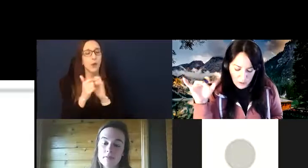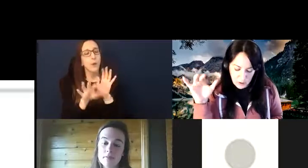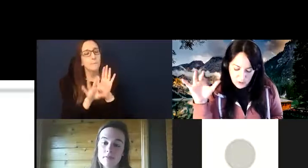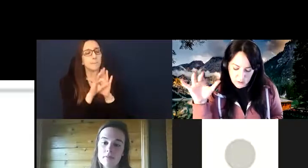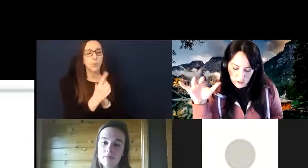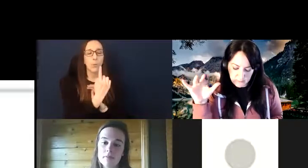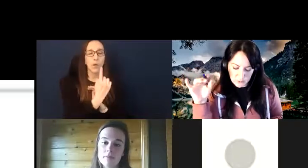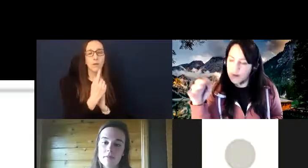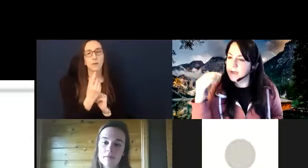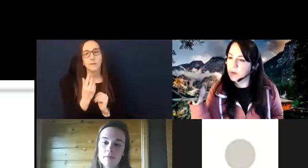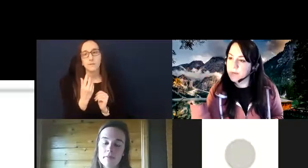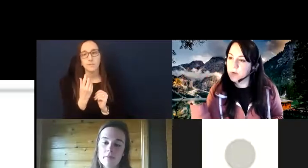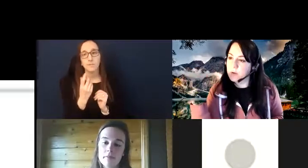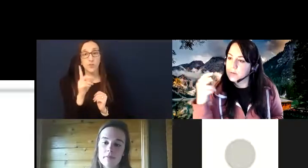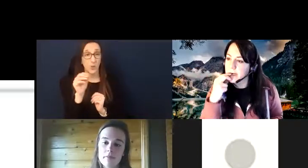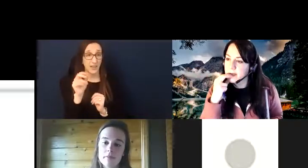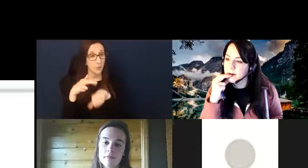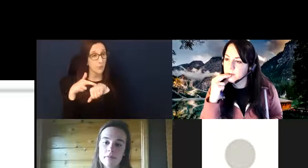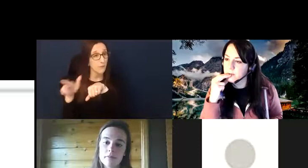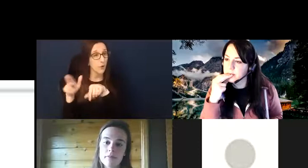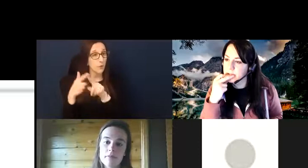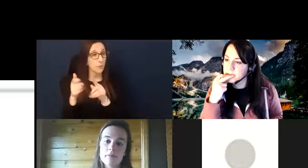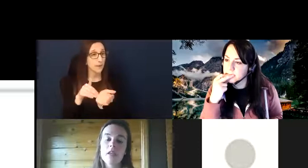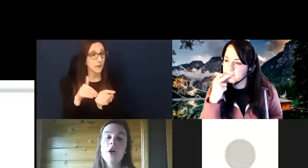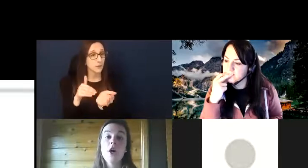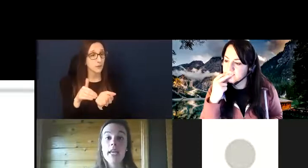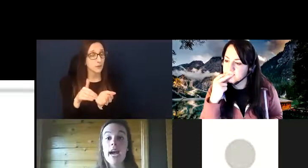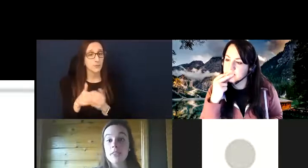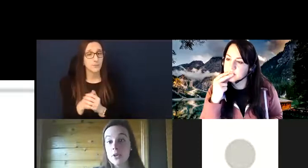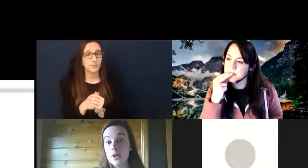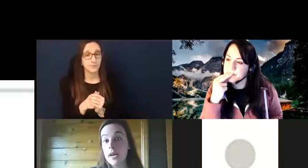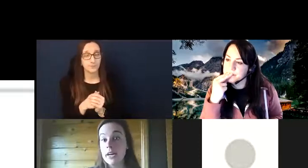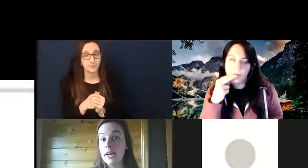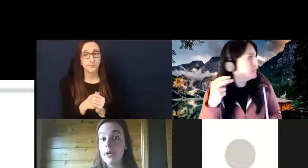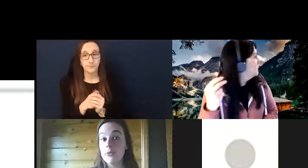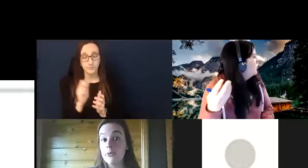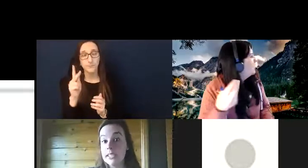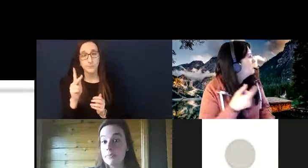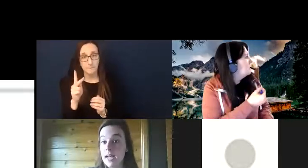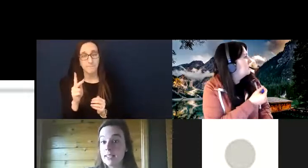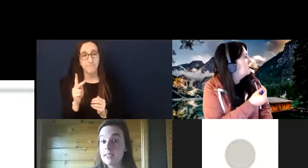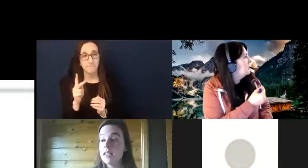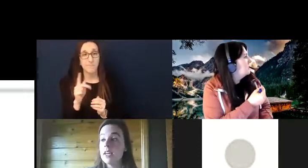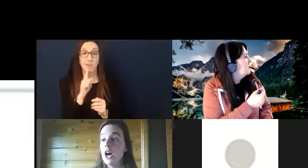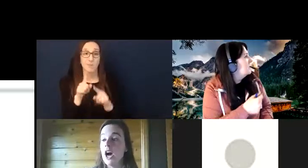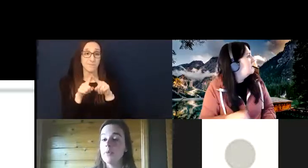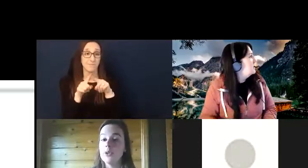or do I need a referral? How? Yeah, so it really depends. You could